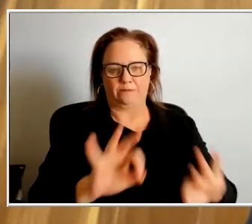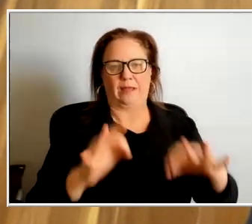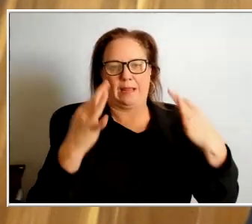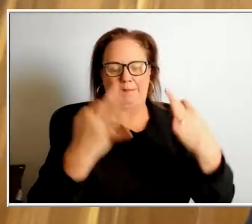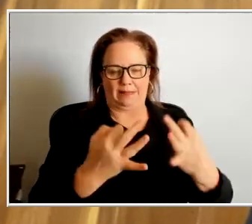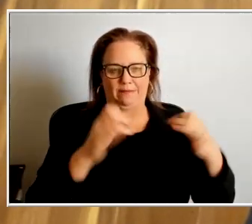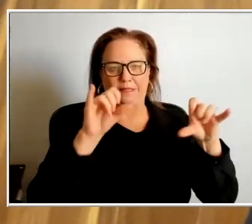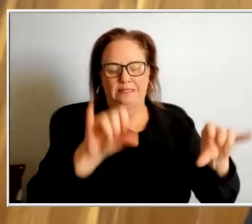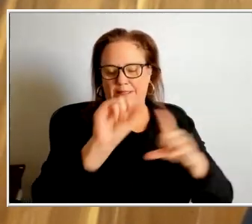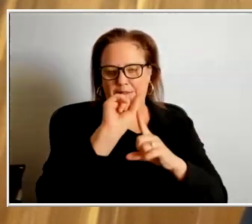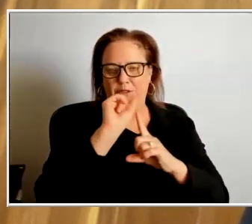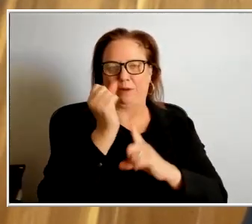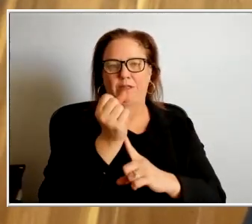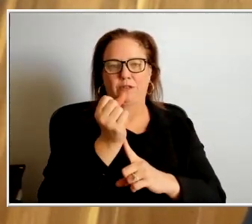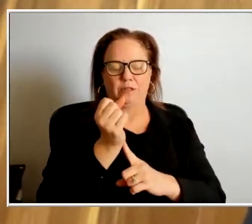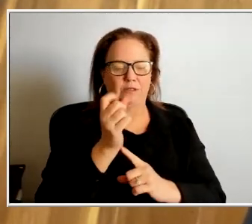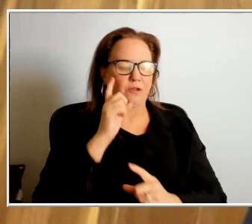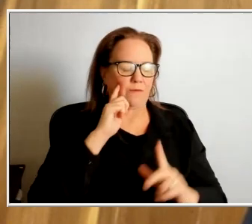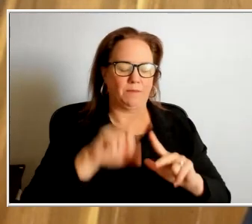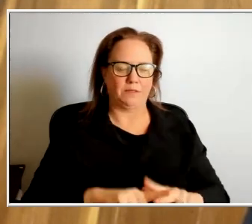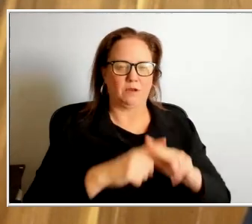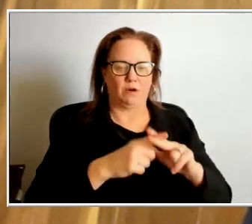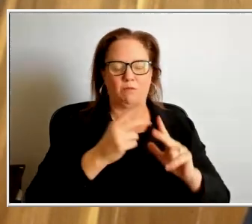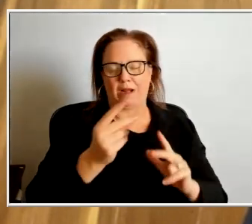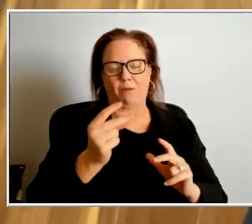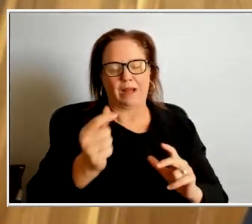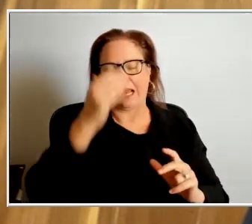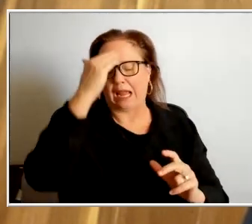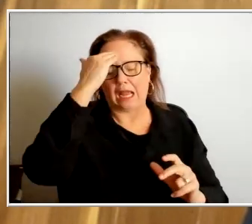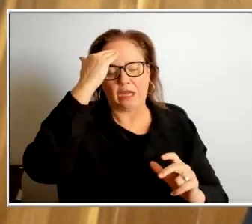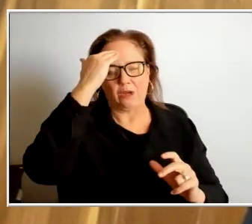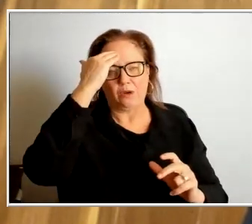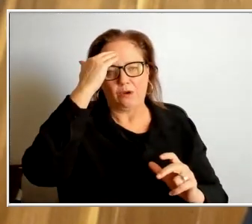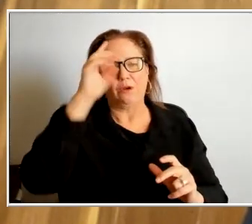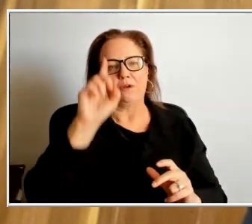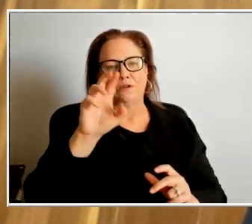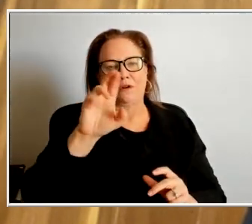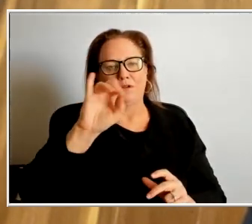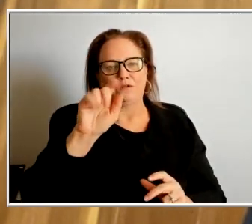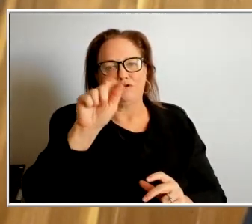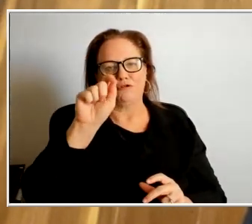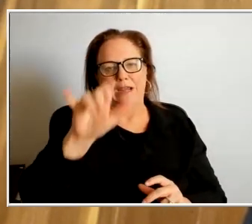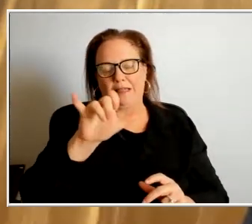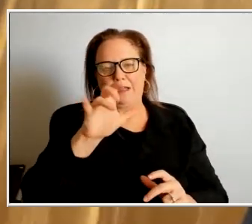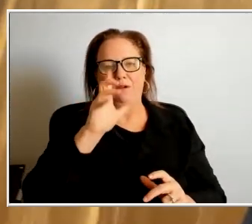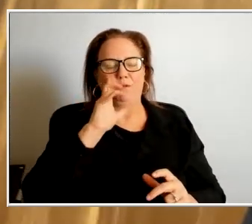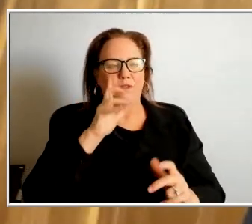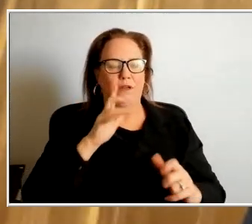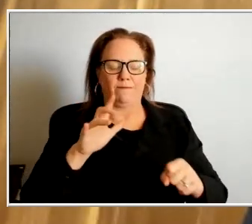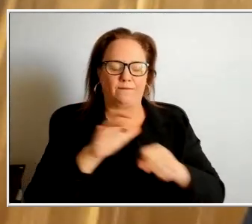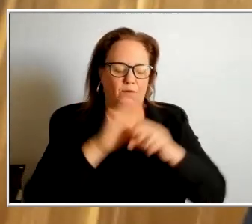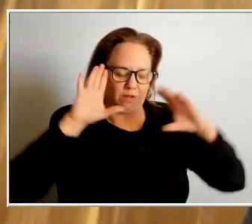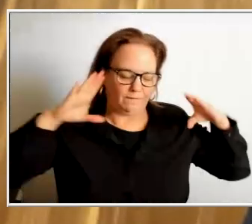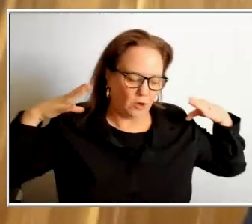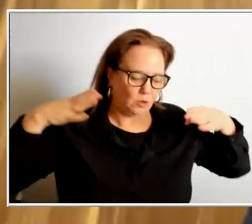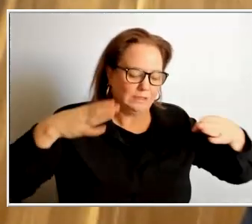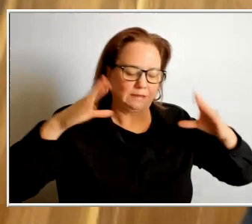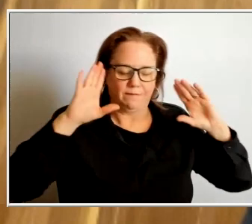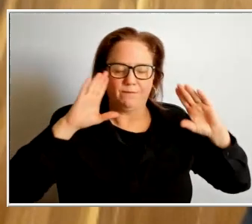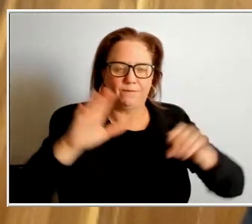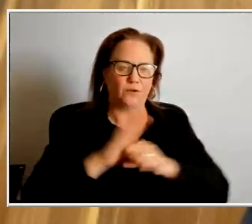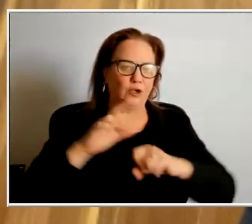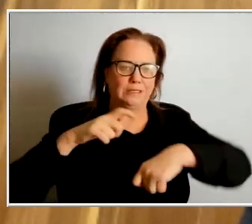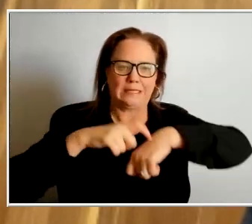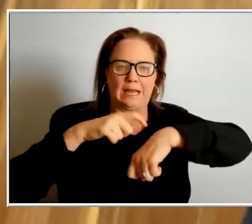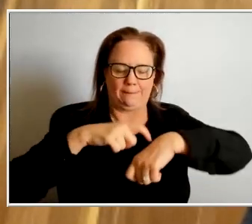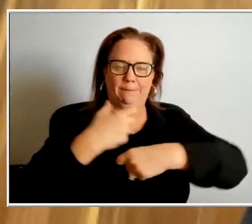were in the same circumstance. So from the start, I had no doubt that Dr. Jaley was going to put in his full effort, his full time, and to